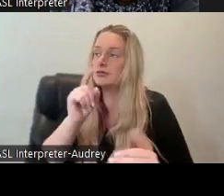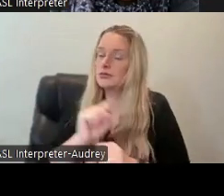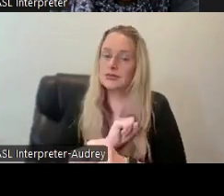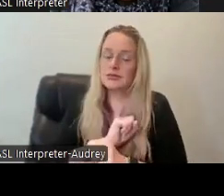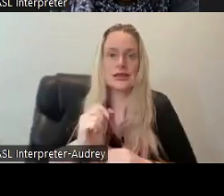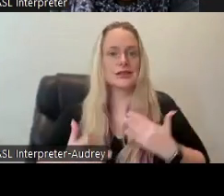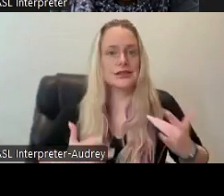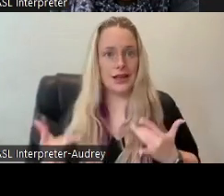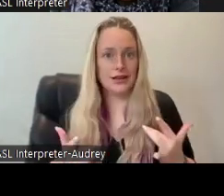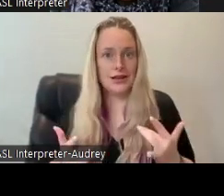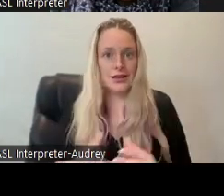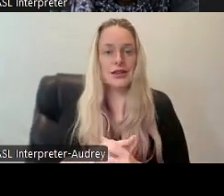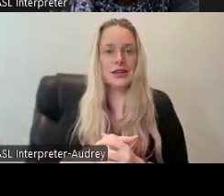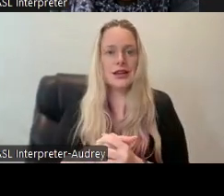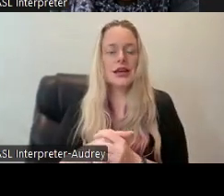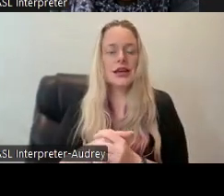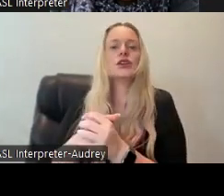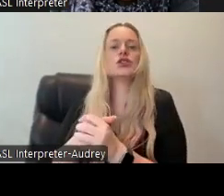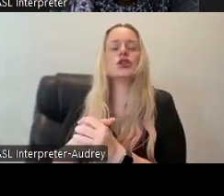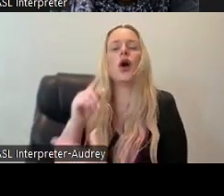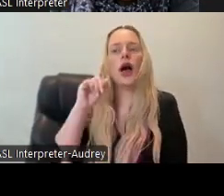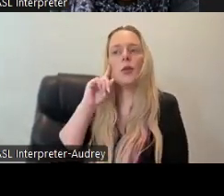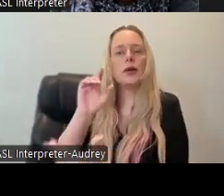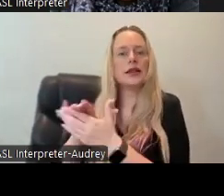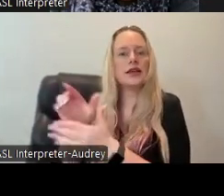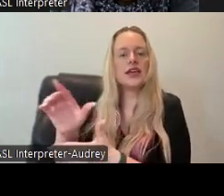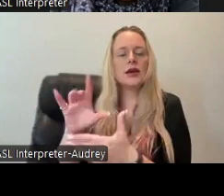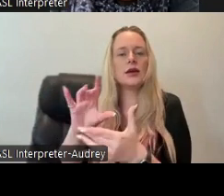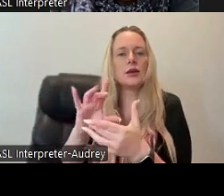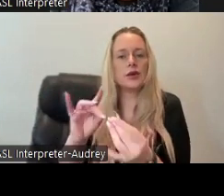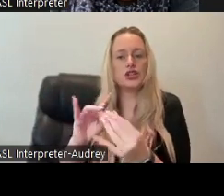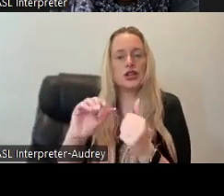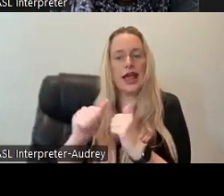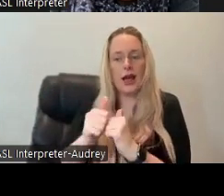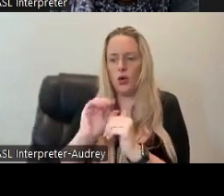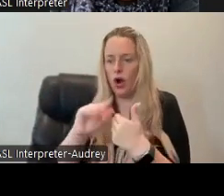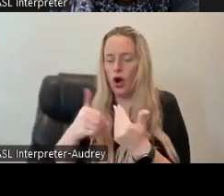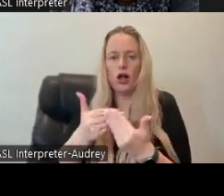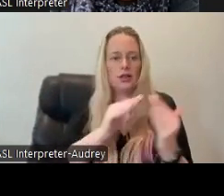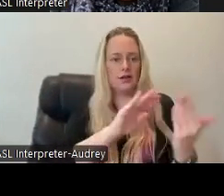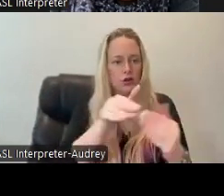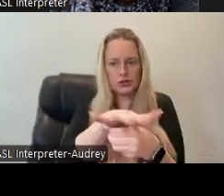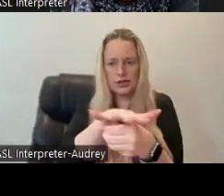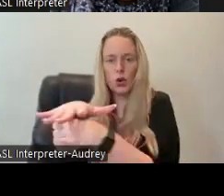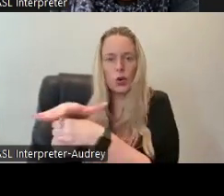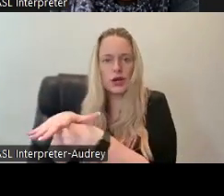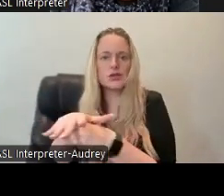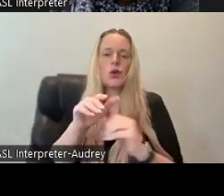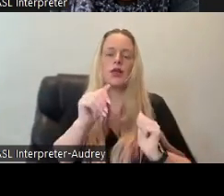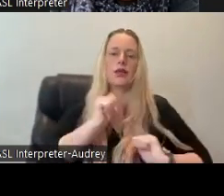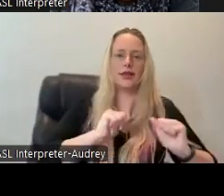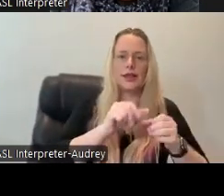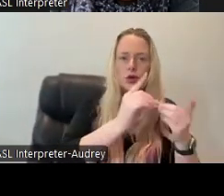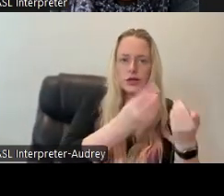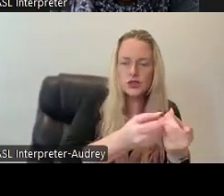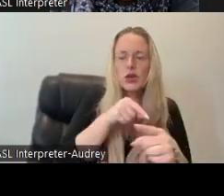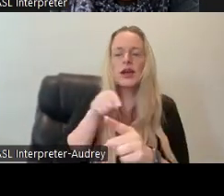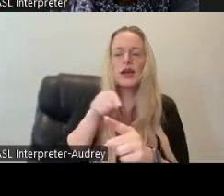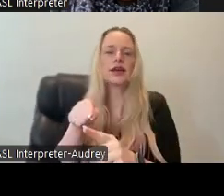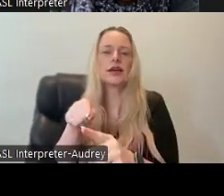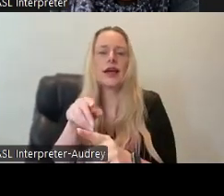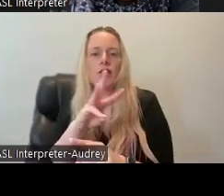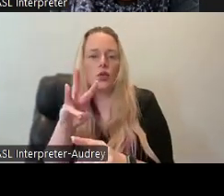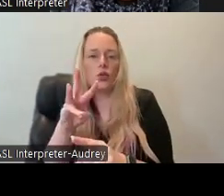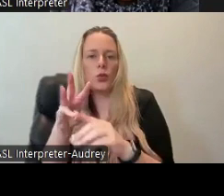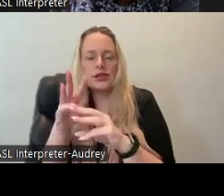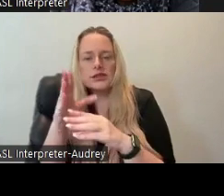think, and I believe it was Dara that mentioned how it'll tie all the neighborhoods together, the theater district and the West